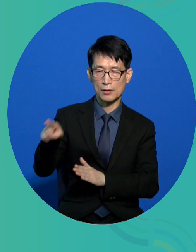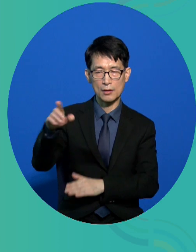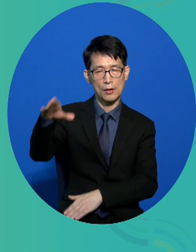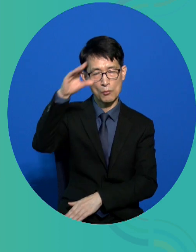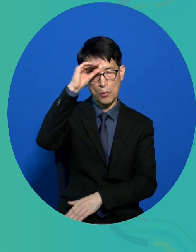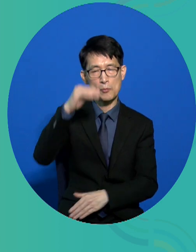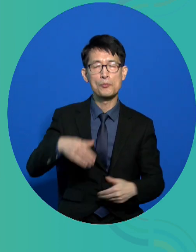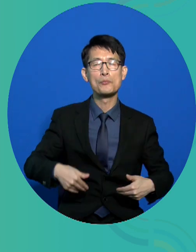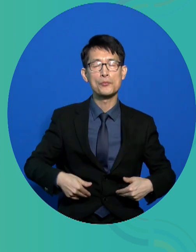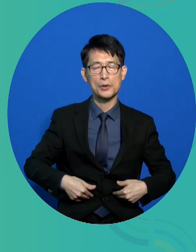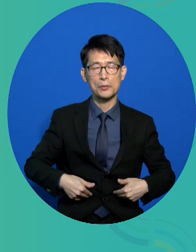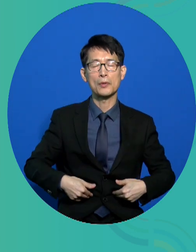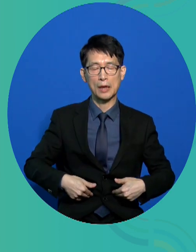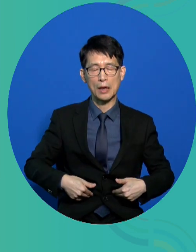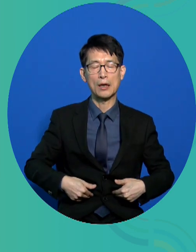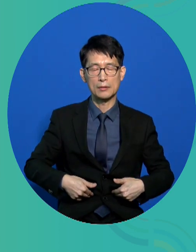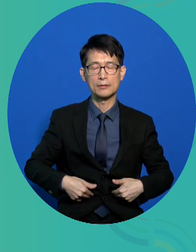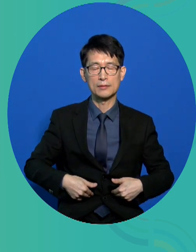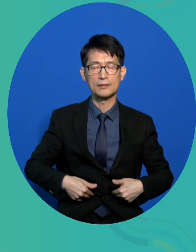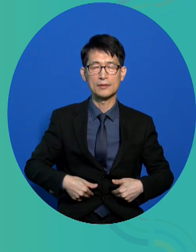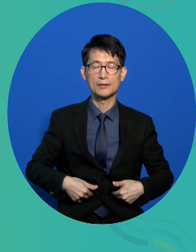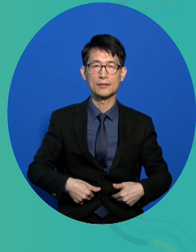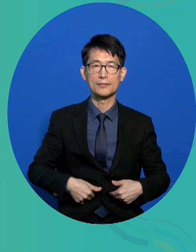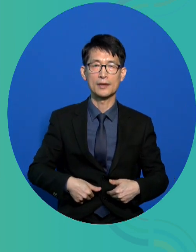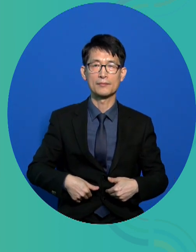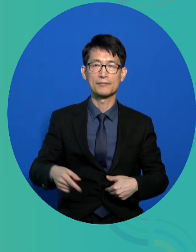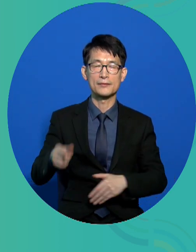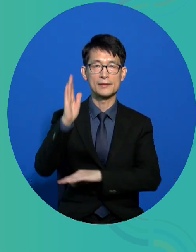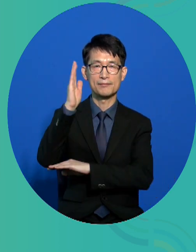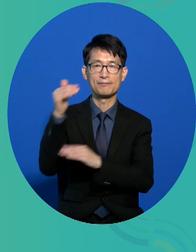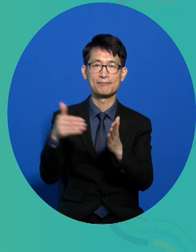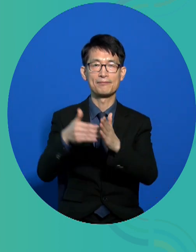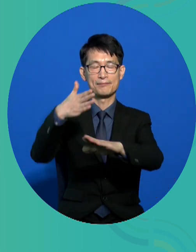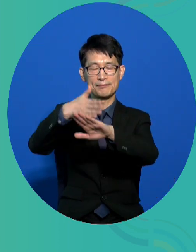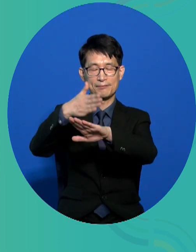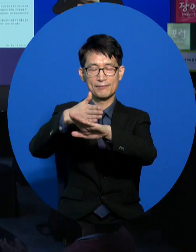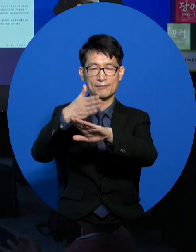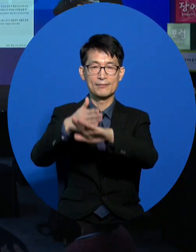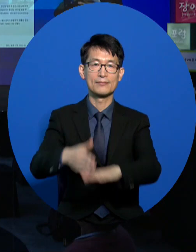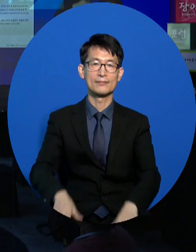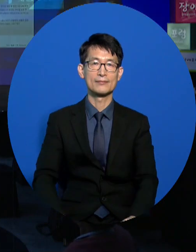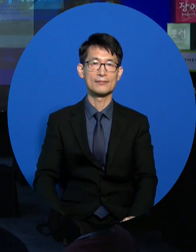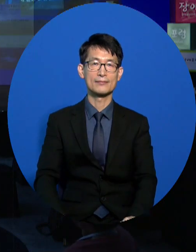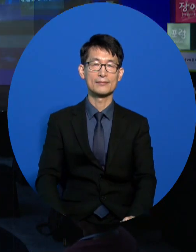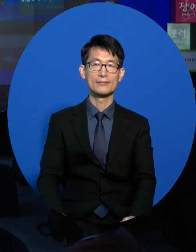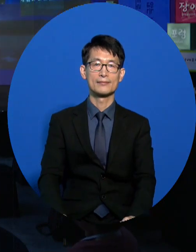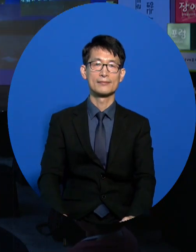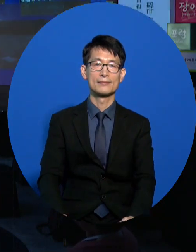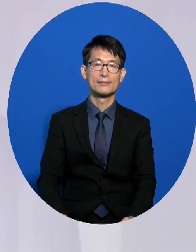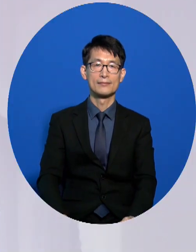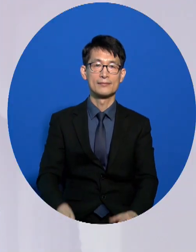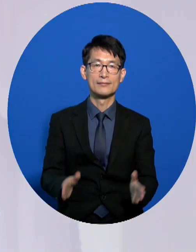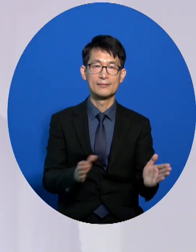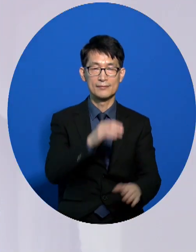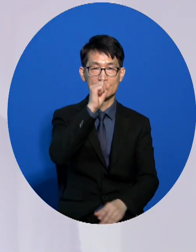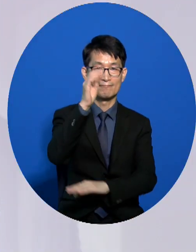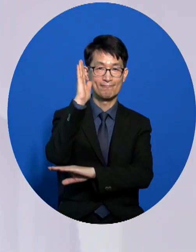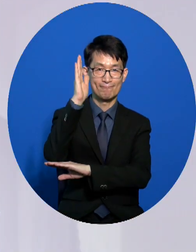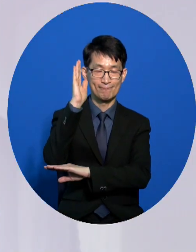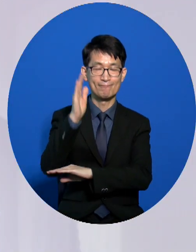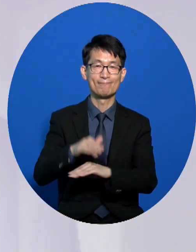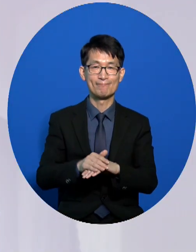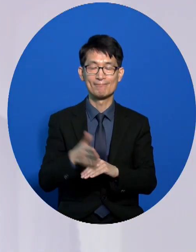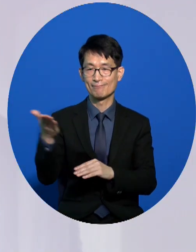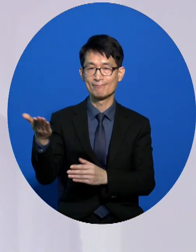improve the right to mobility for the disabled. Thank you very much for your attention. Thank you